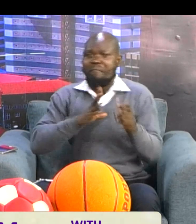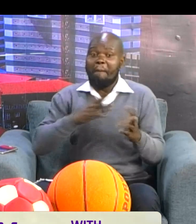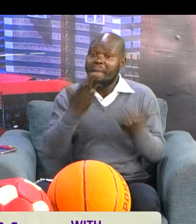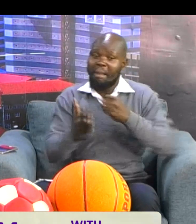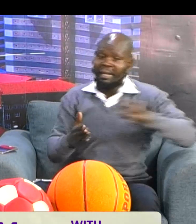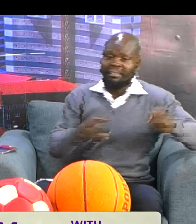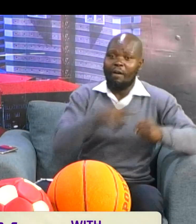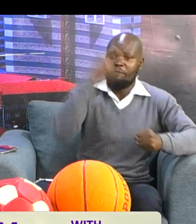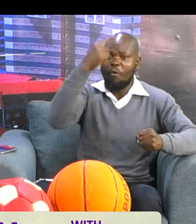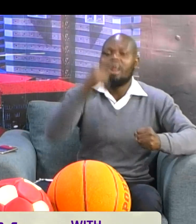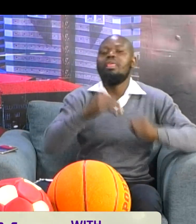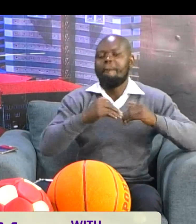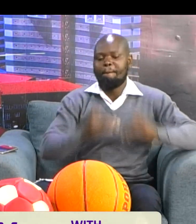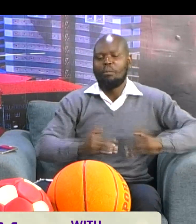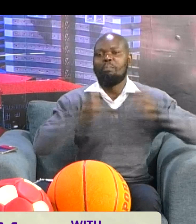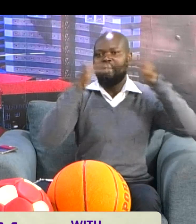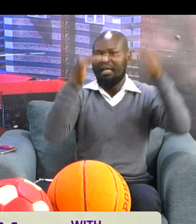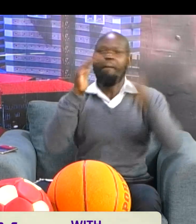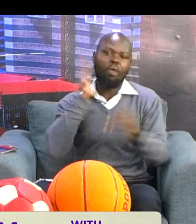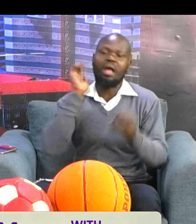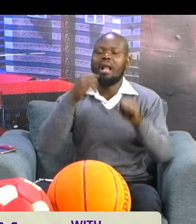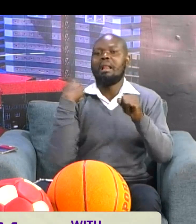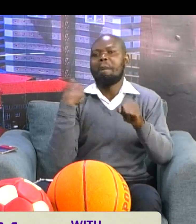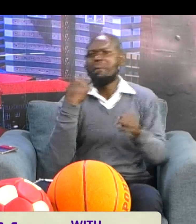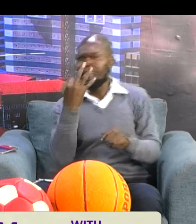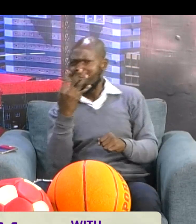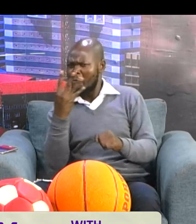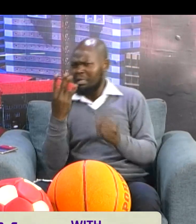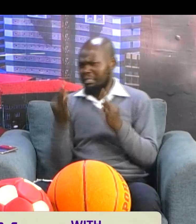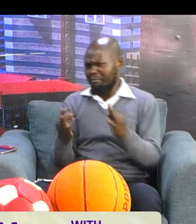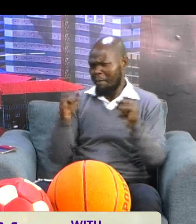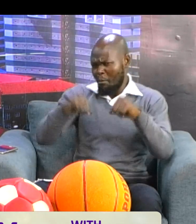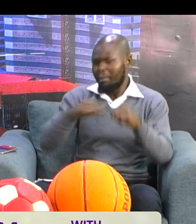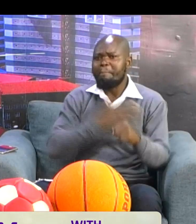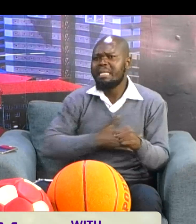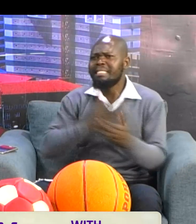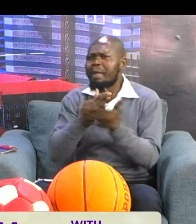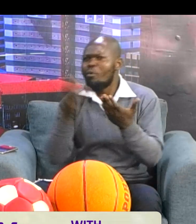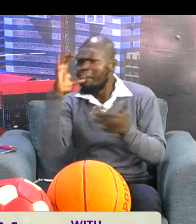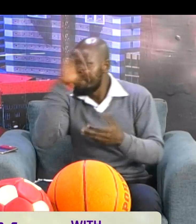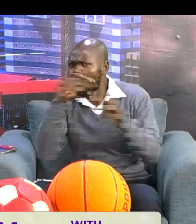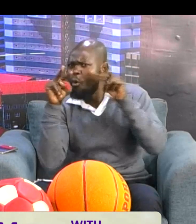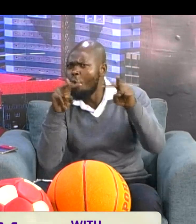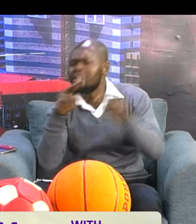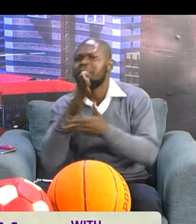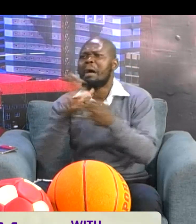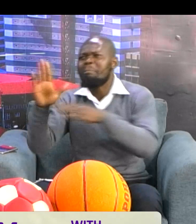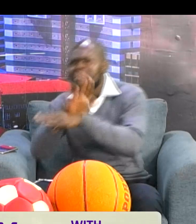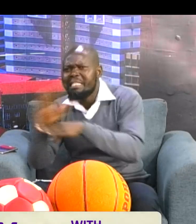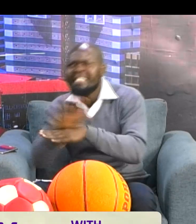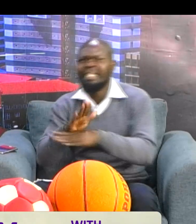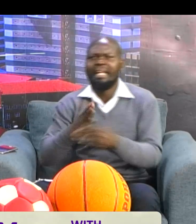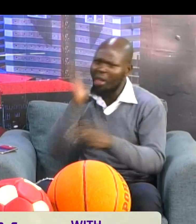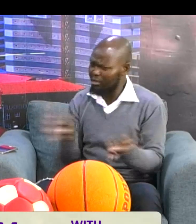confidence Right. lacking, or it's just by mere bad luck. But we believe maybe Muranga can move up